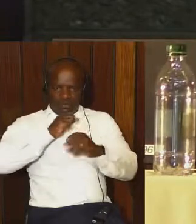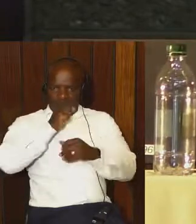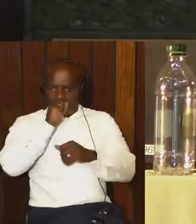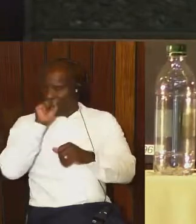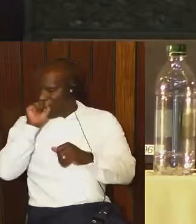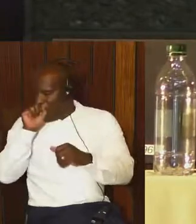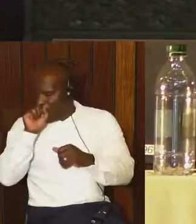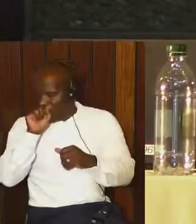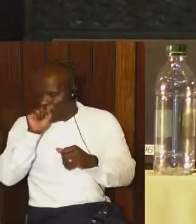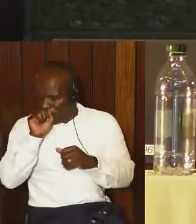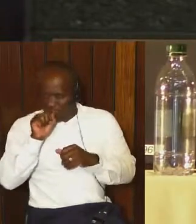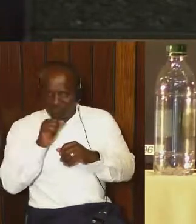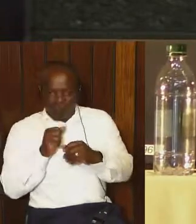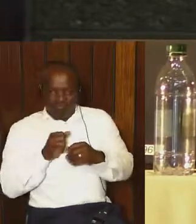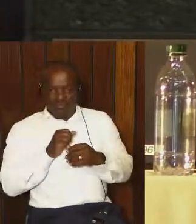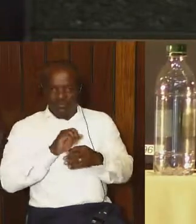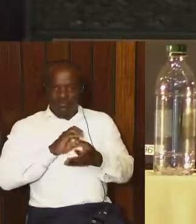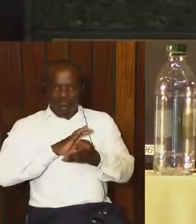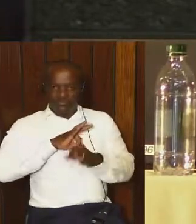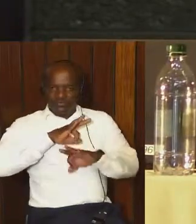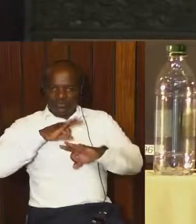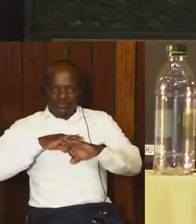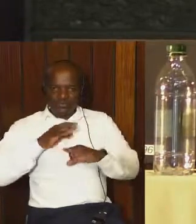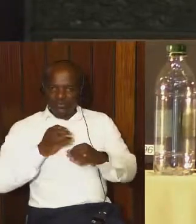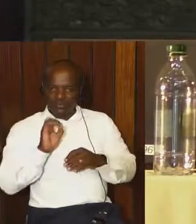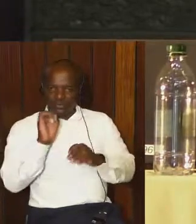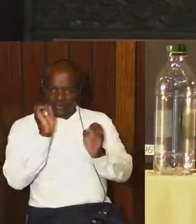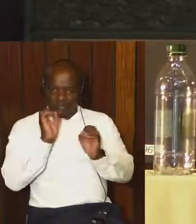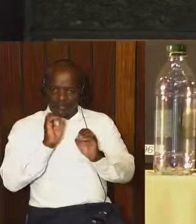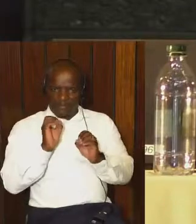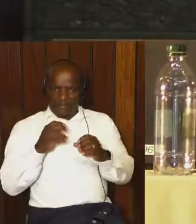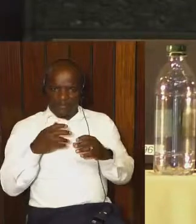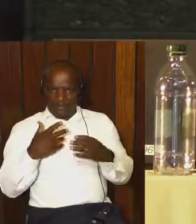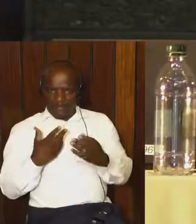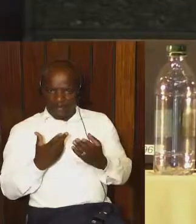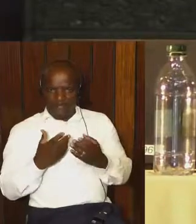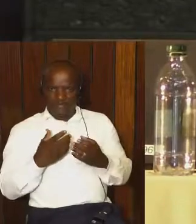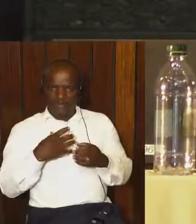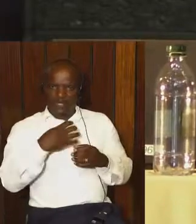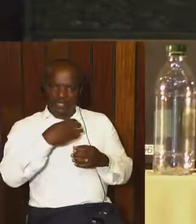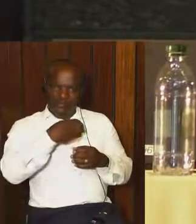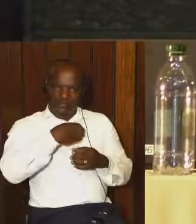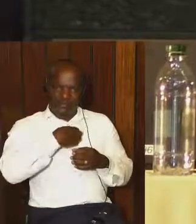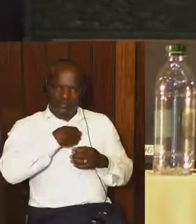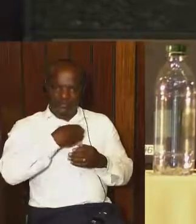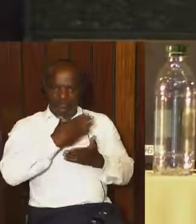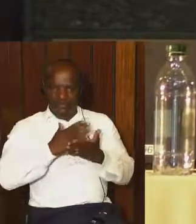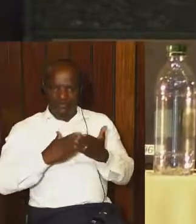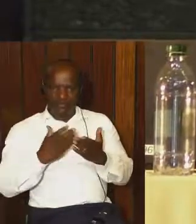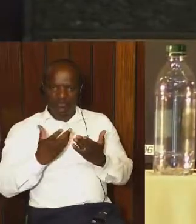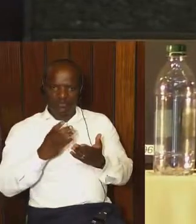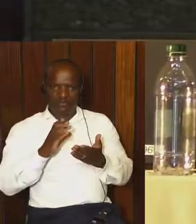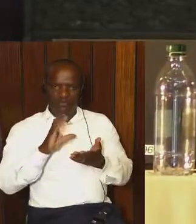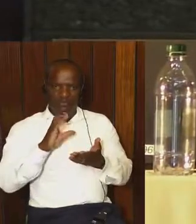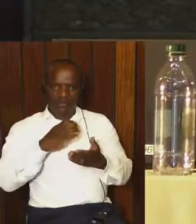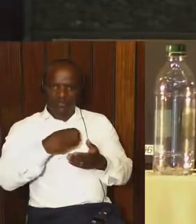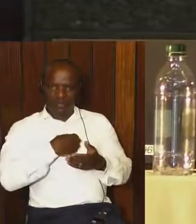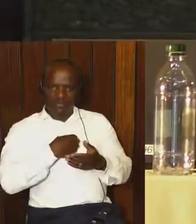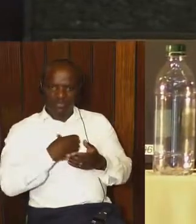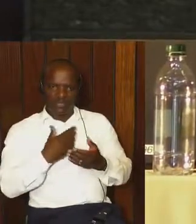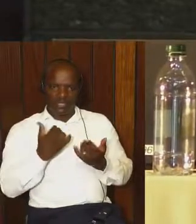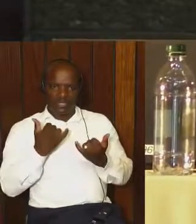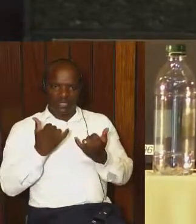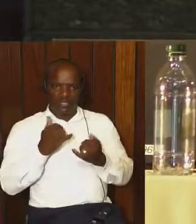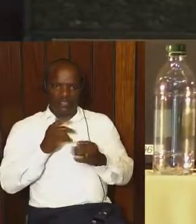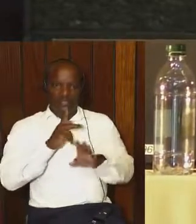Treasury. So as it is now, the stakeholders are aware of where the status of the project is. So we